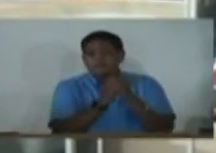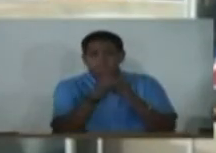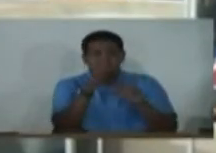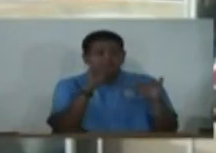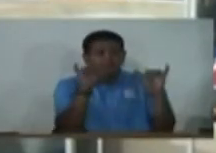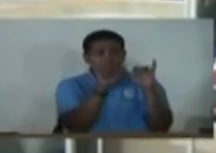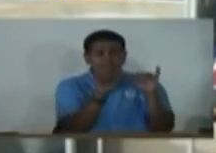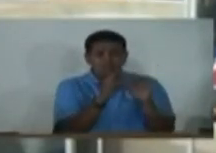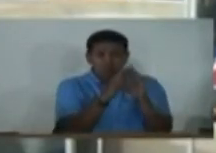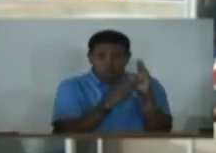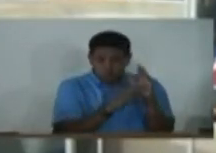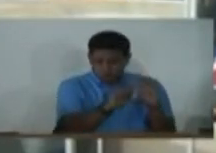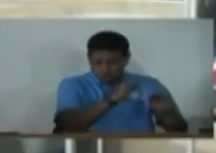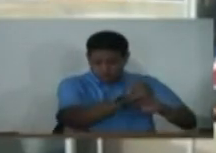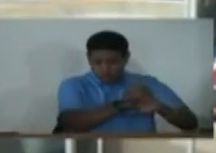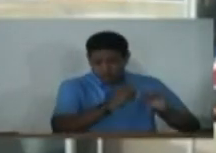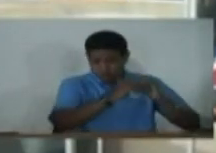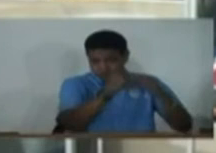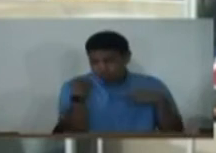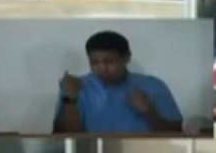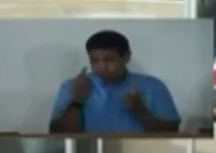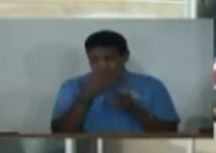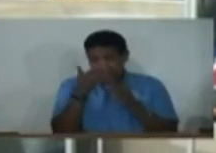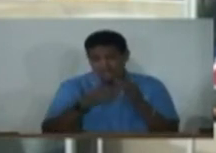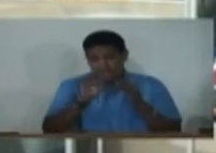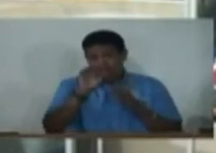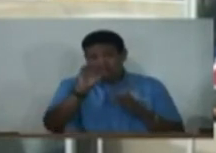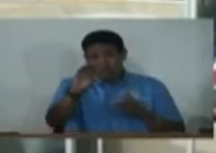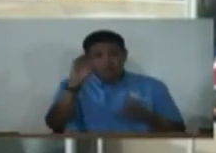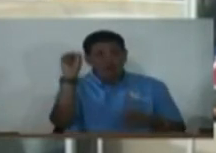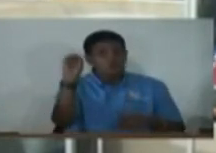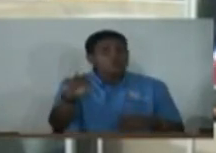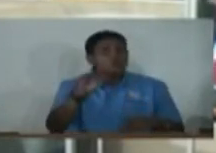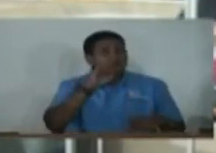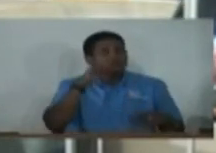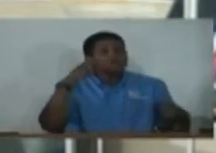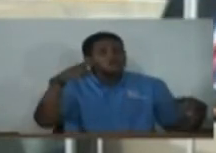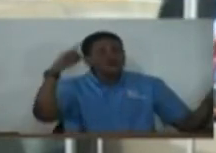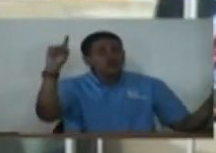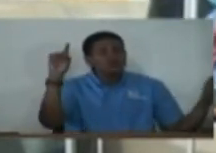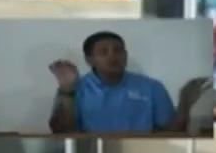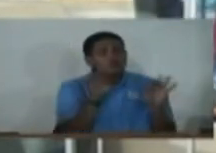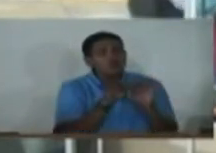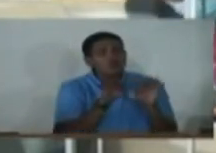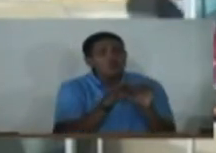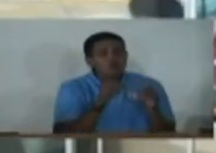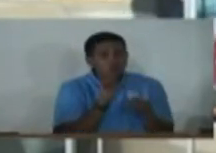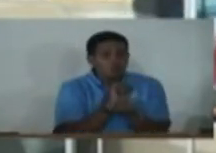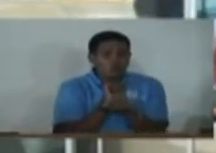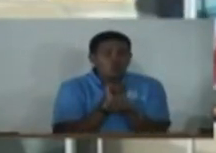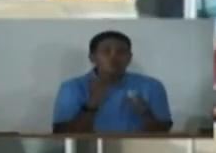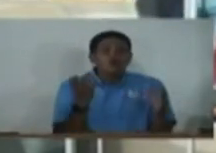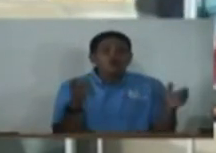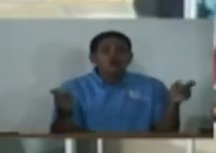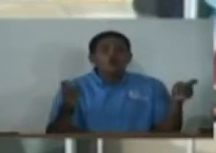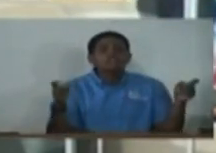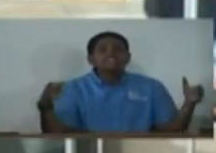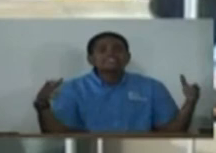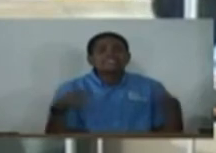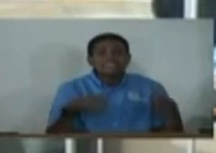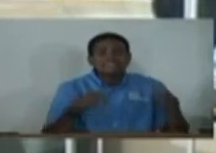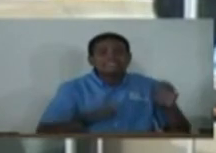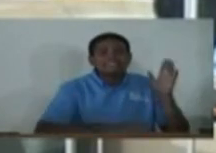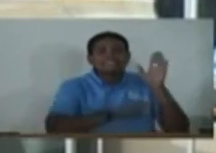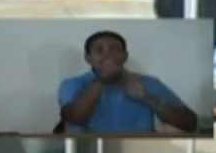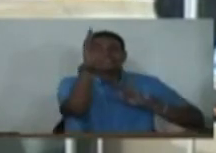measures implemented since the end of February have been successful in controlling the spikes. And here,